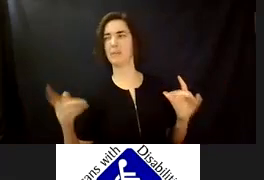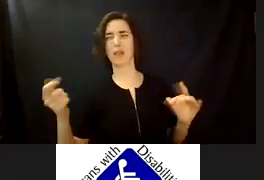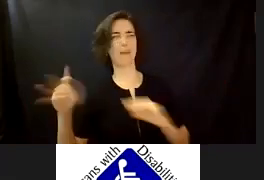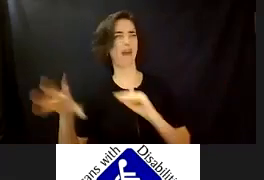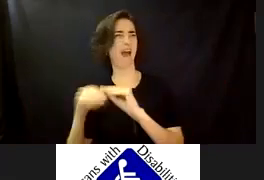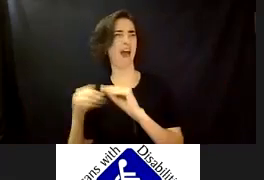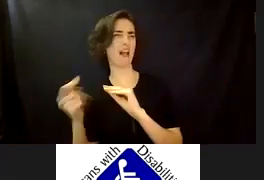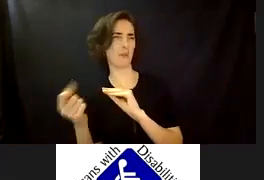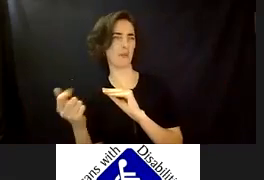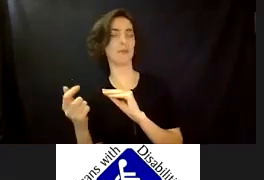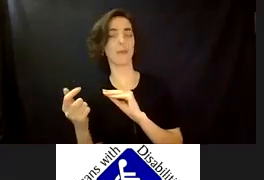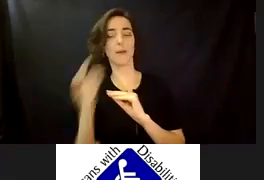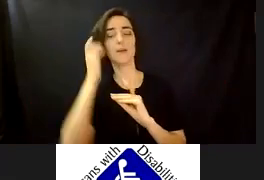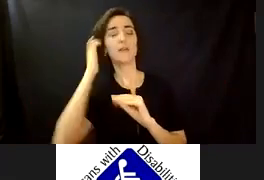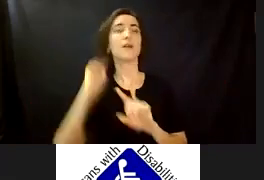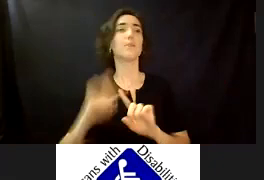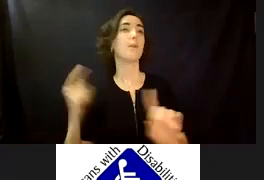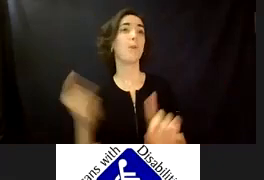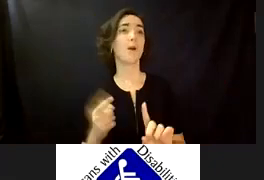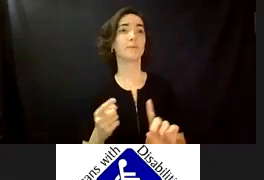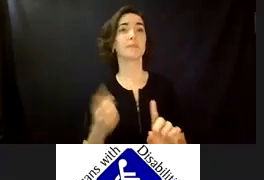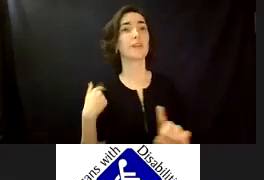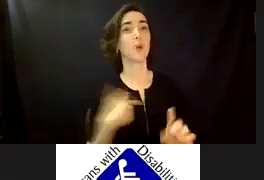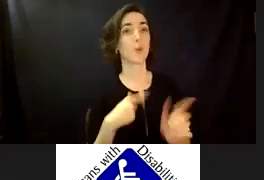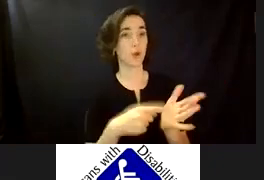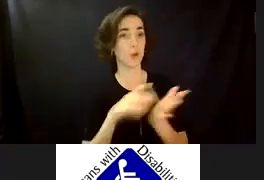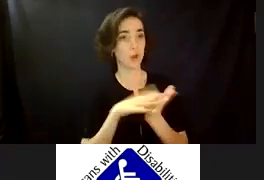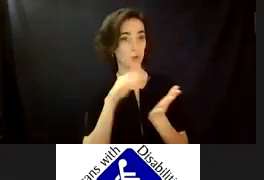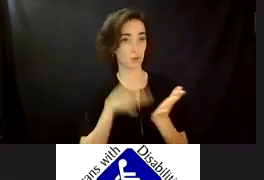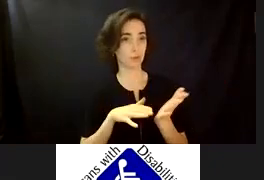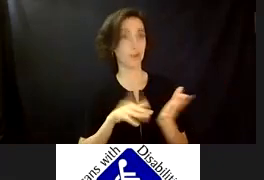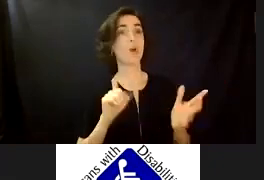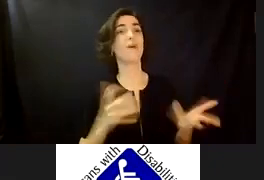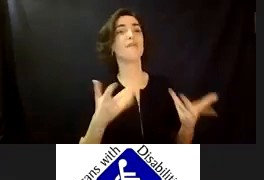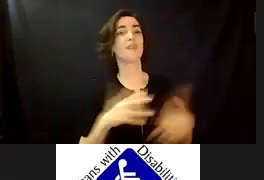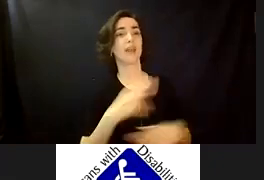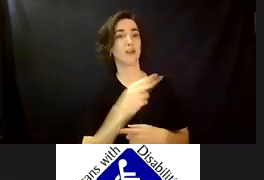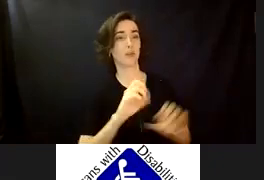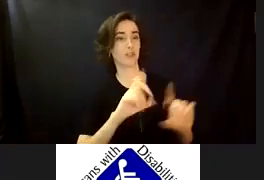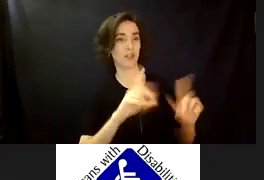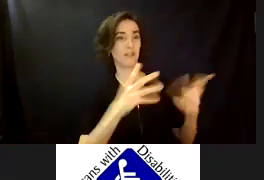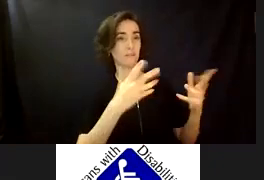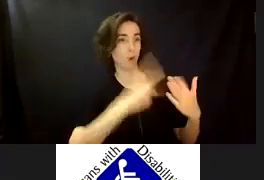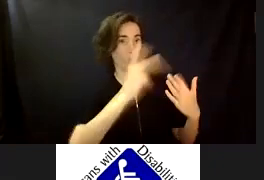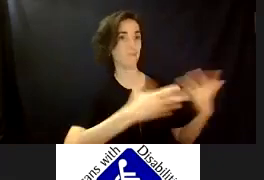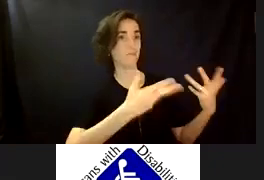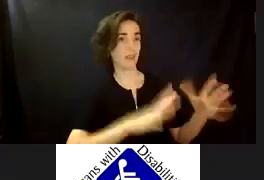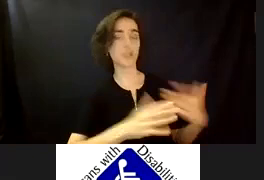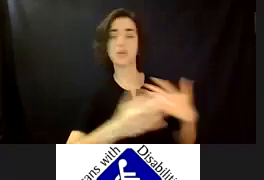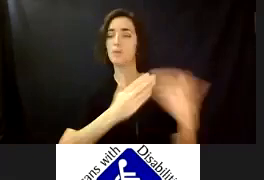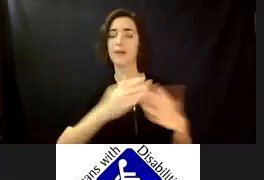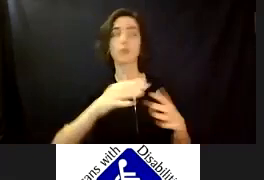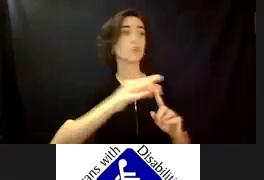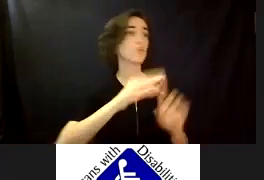on to it. But we require students to have completed a high school education program, whether that be their special